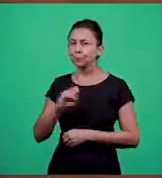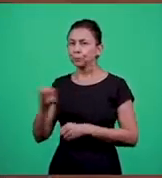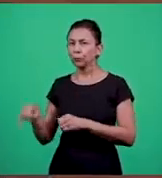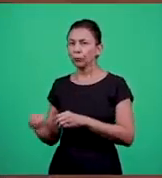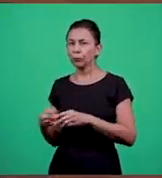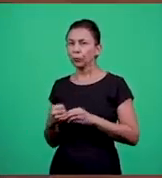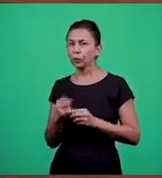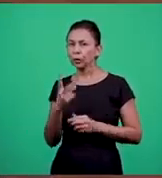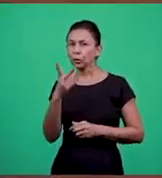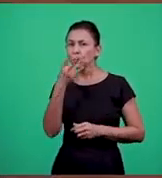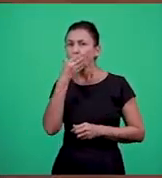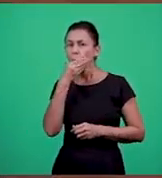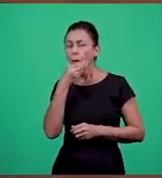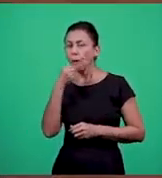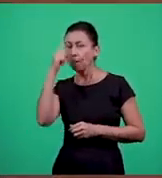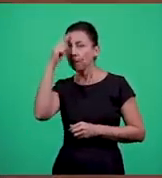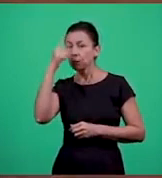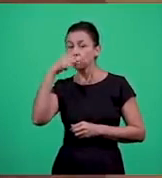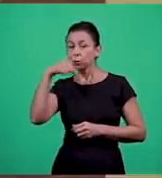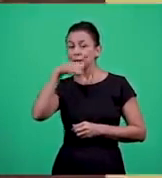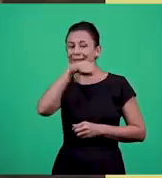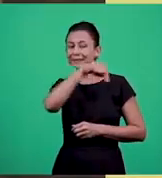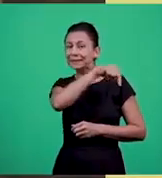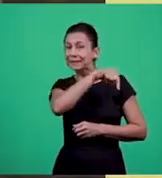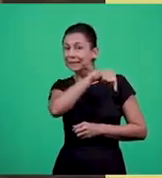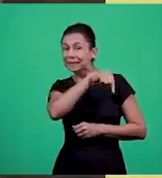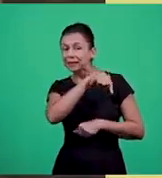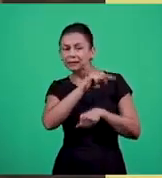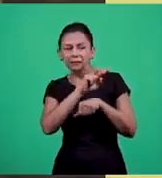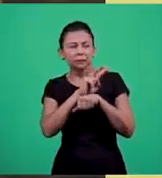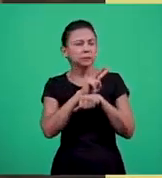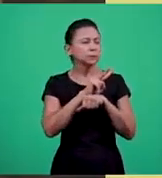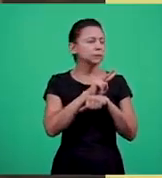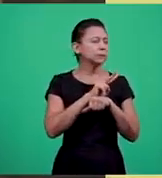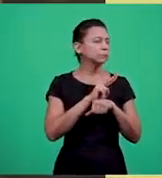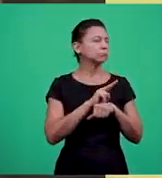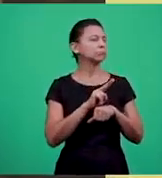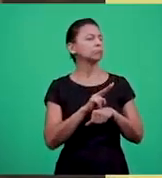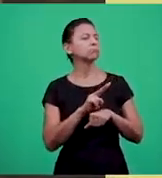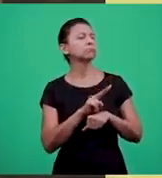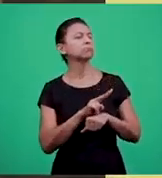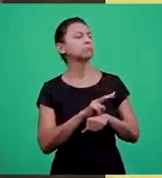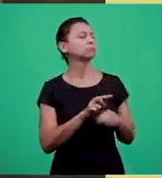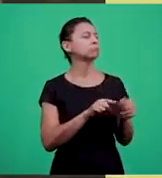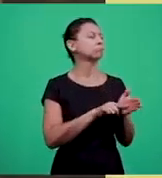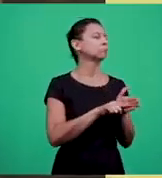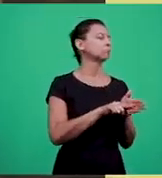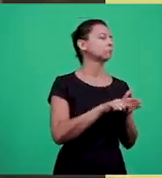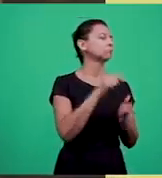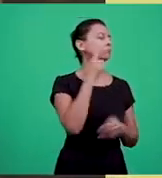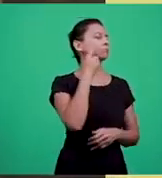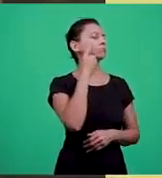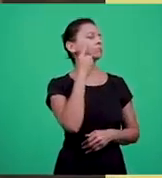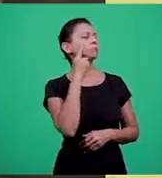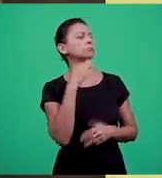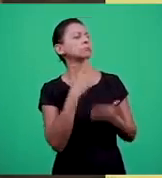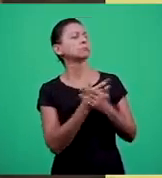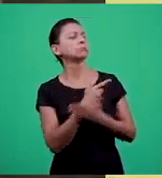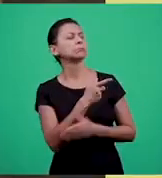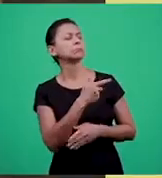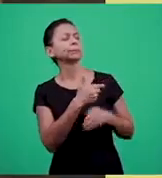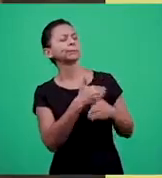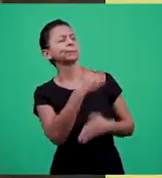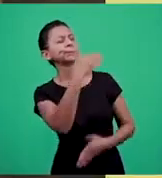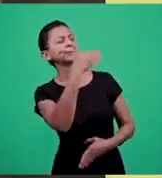what was in there. So Joshua secretly sent two men to spy Jericho